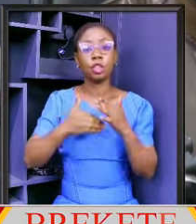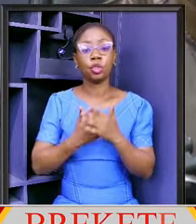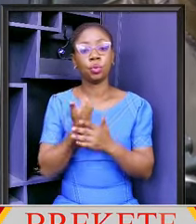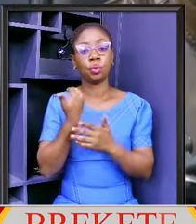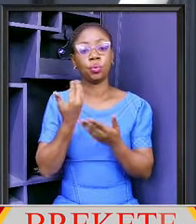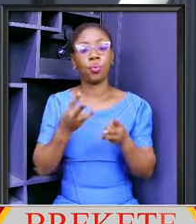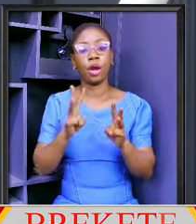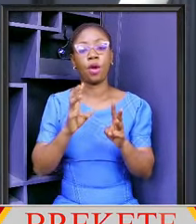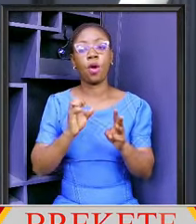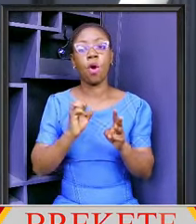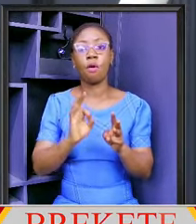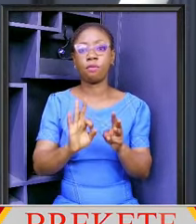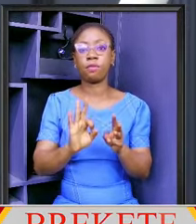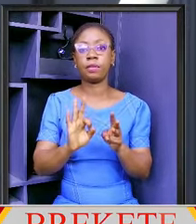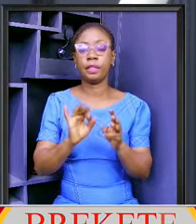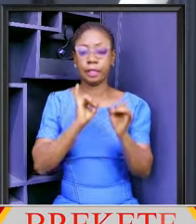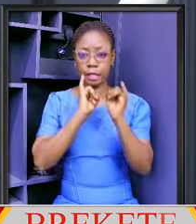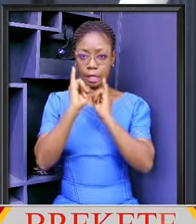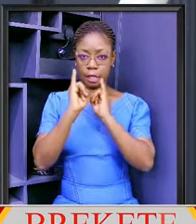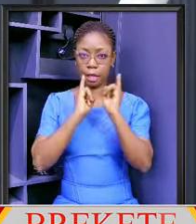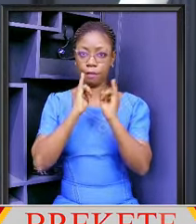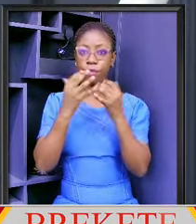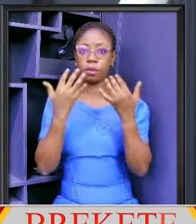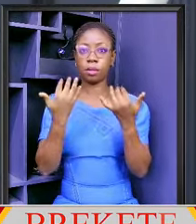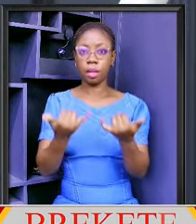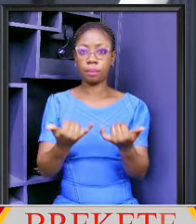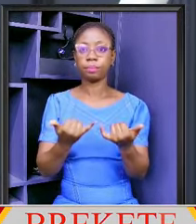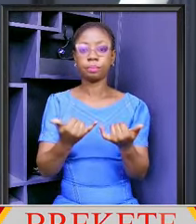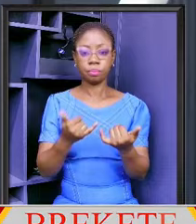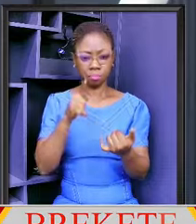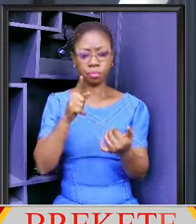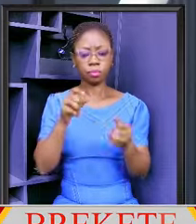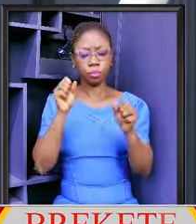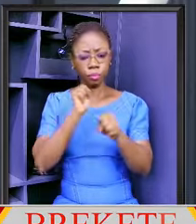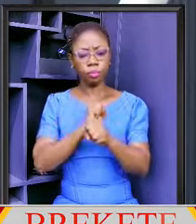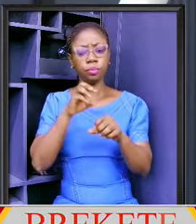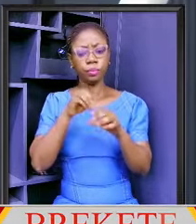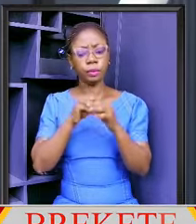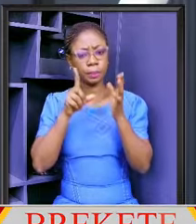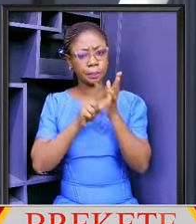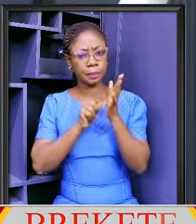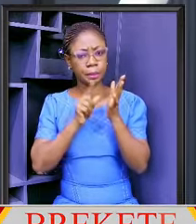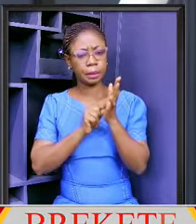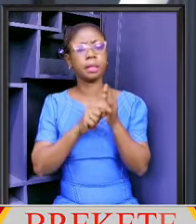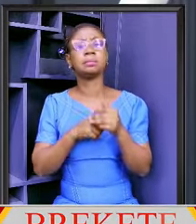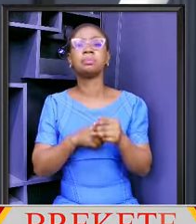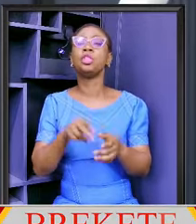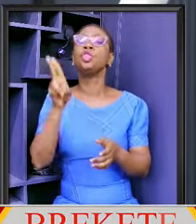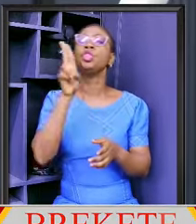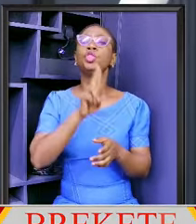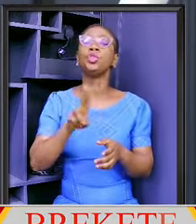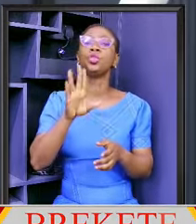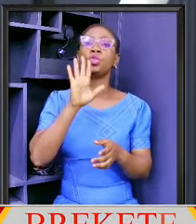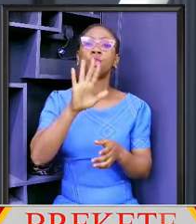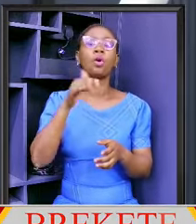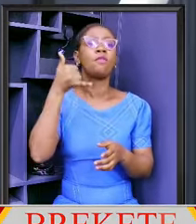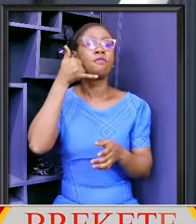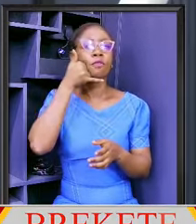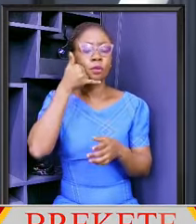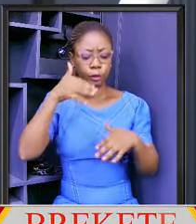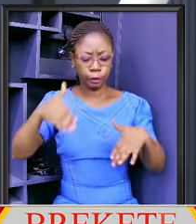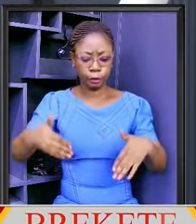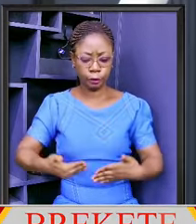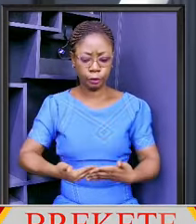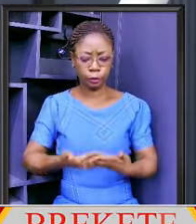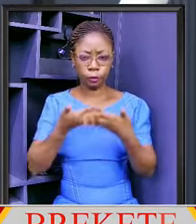interview now. So being a media outfit, you won't come work. Use your phone. Introduce